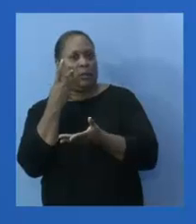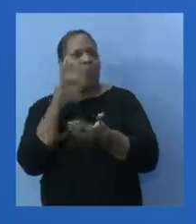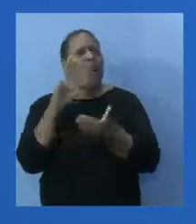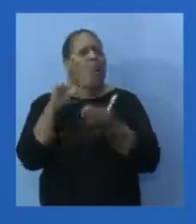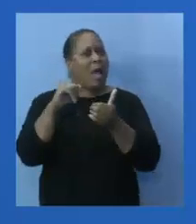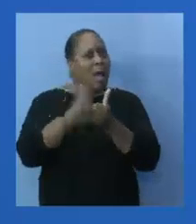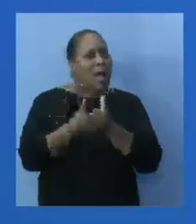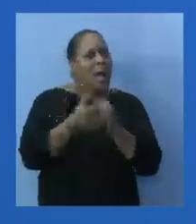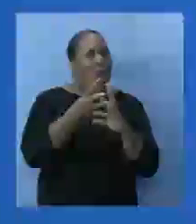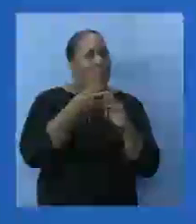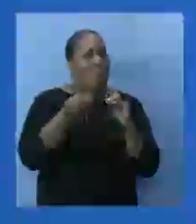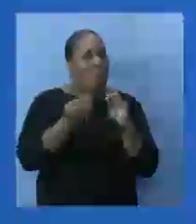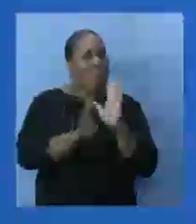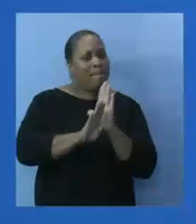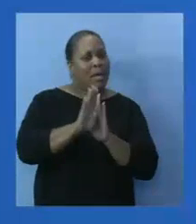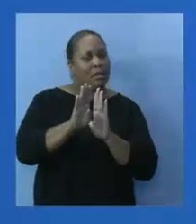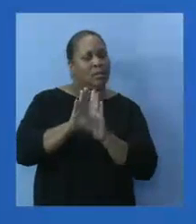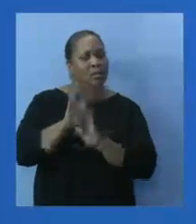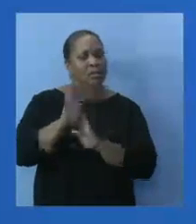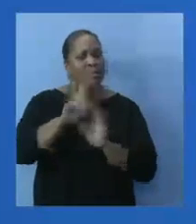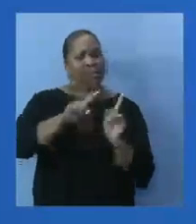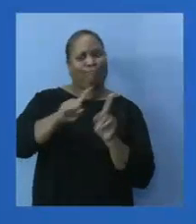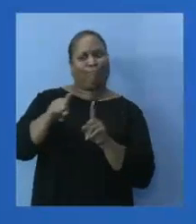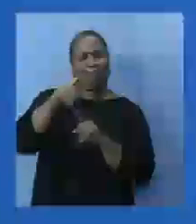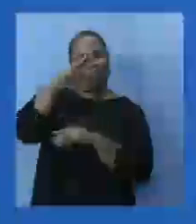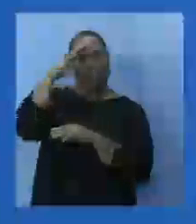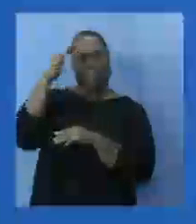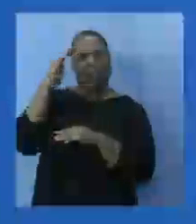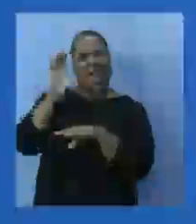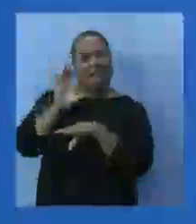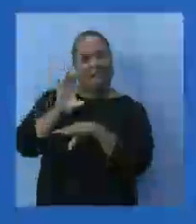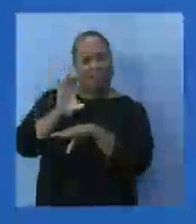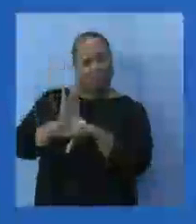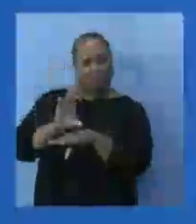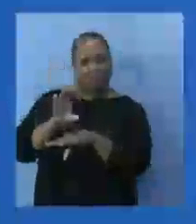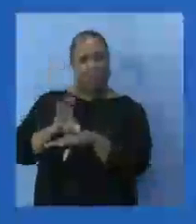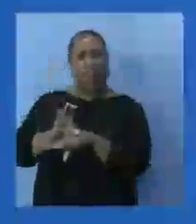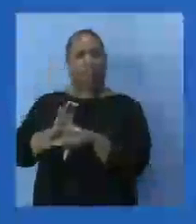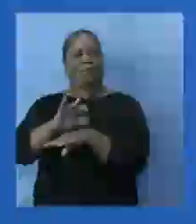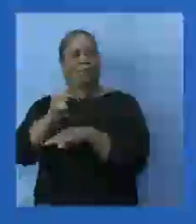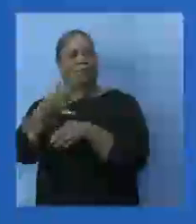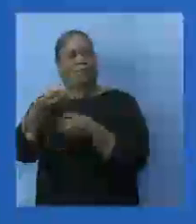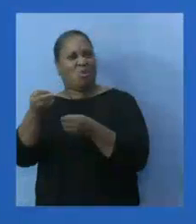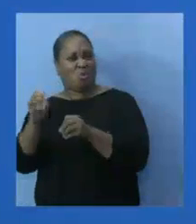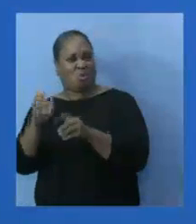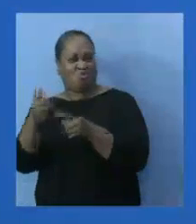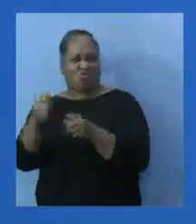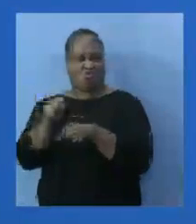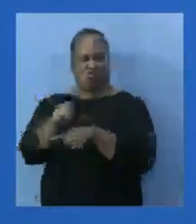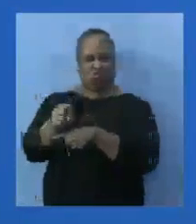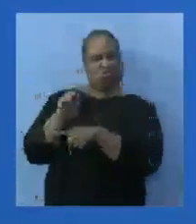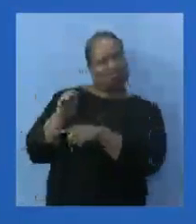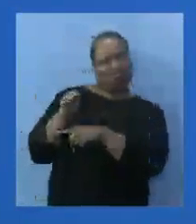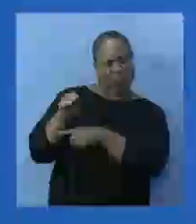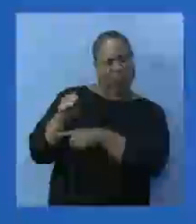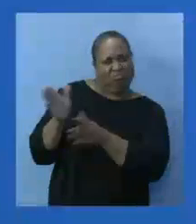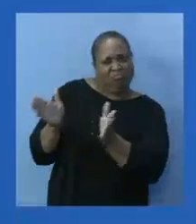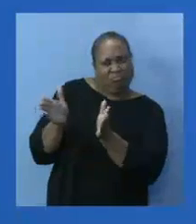developed. Do we need to go into the black community, to the churches and other organizations to try to